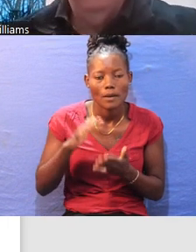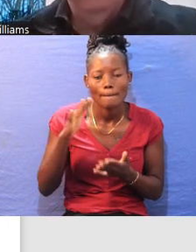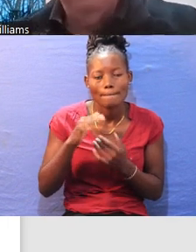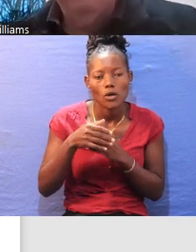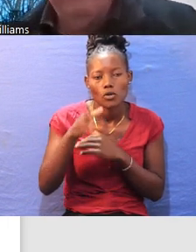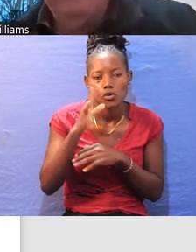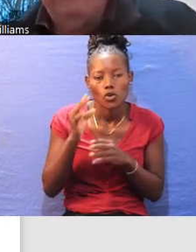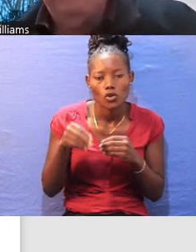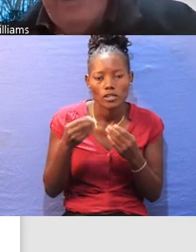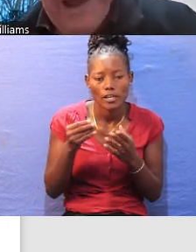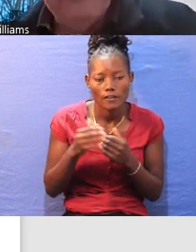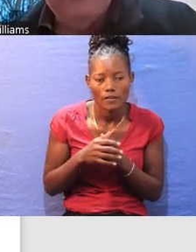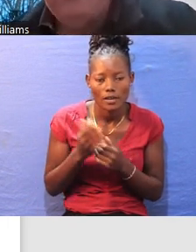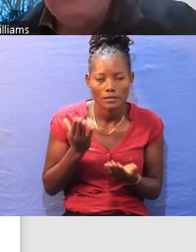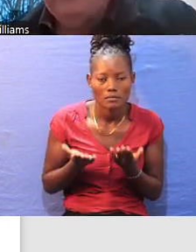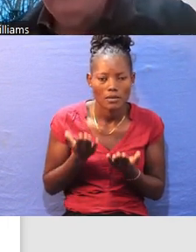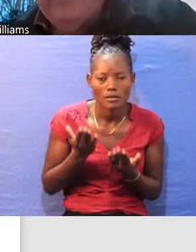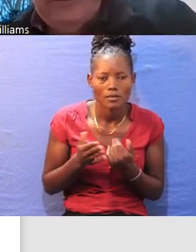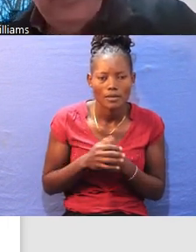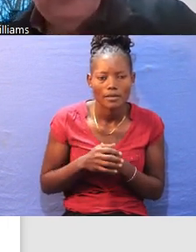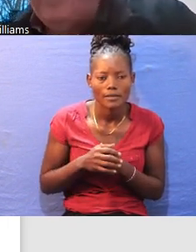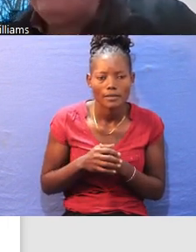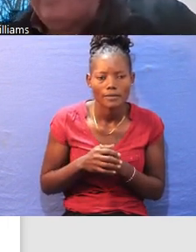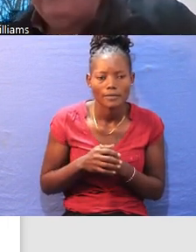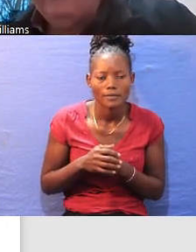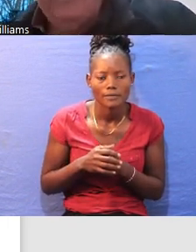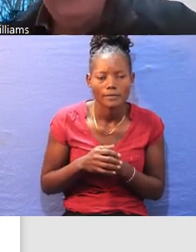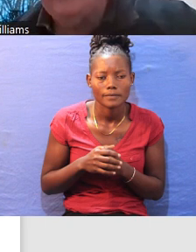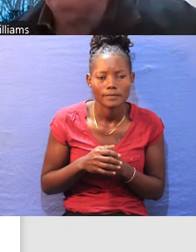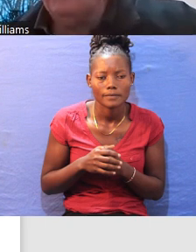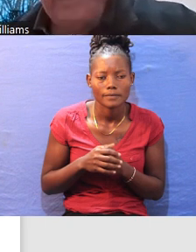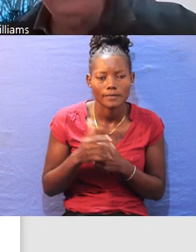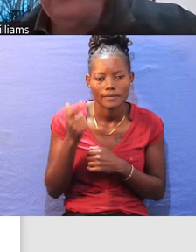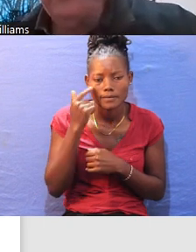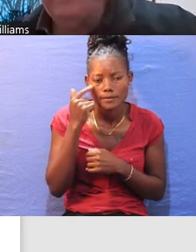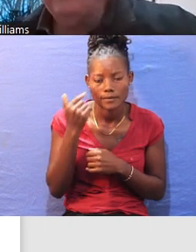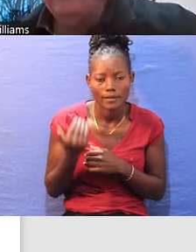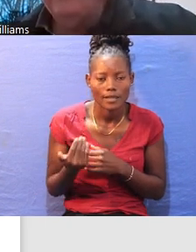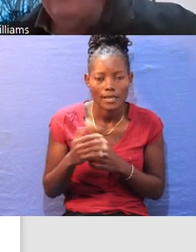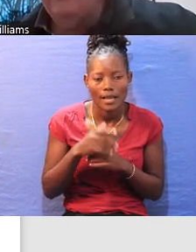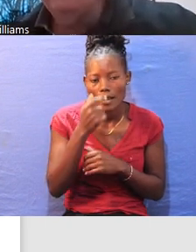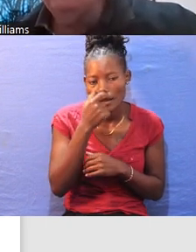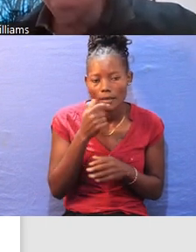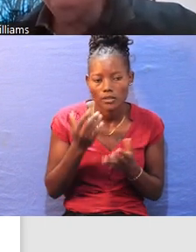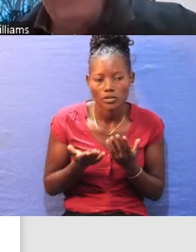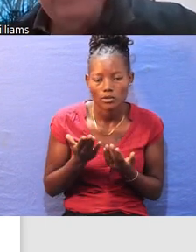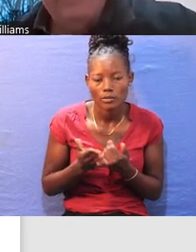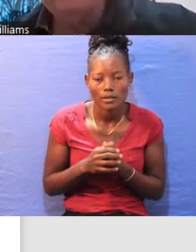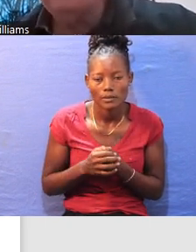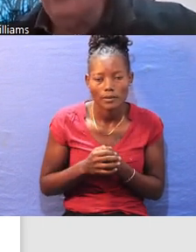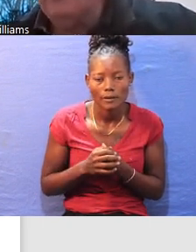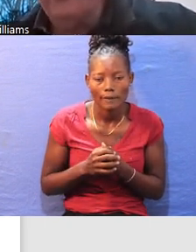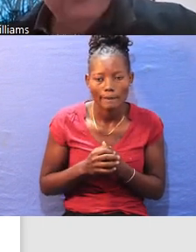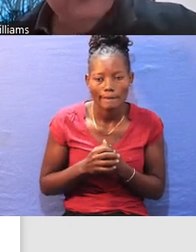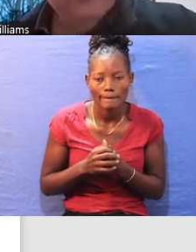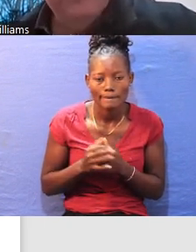Maybe perhaps seeing it at a younger age, maybe. I don't know the answer to that. If you find out, let